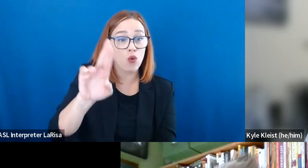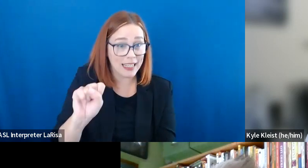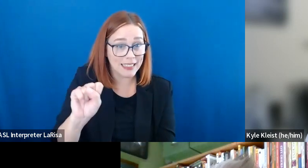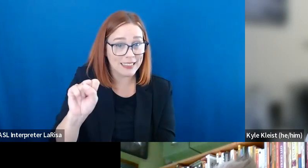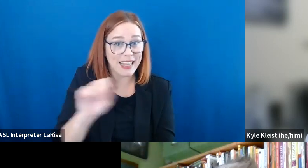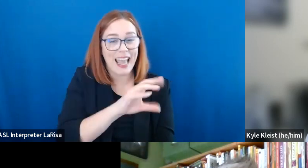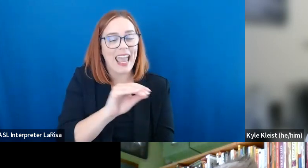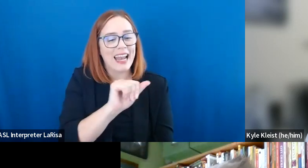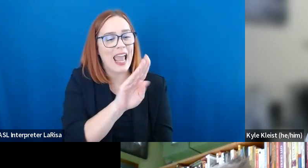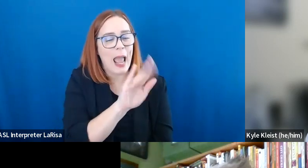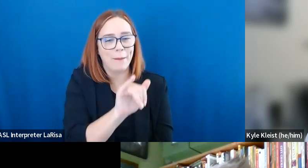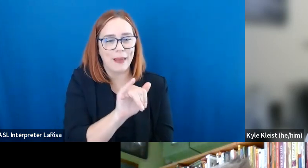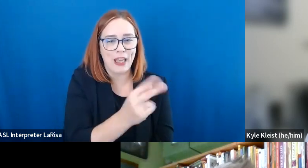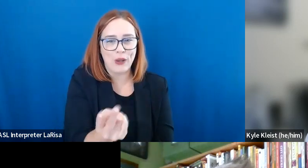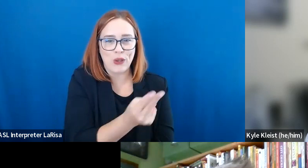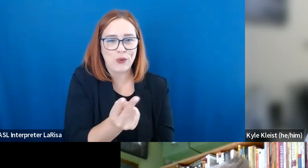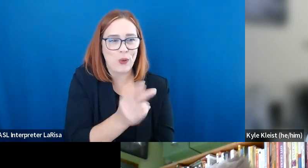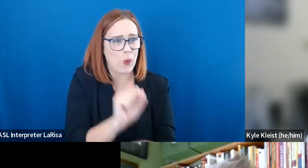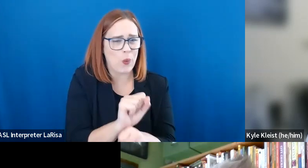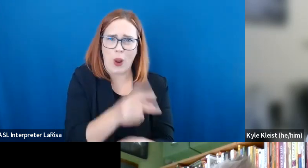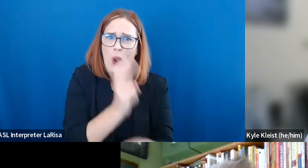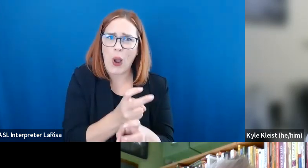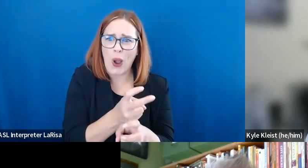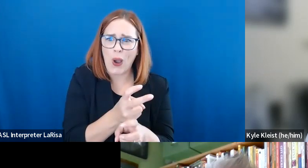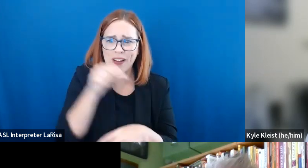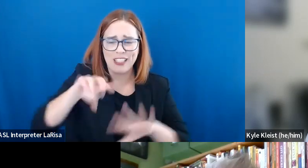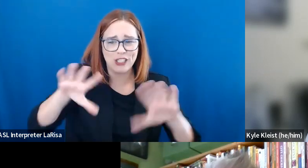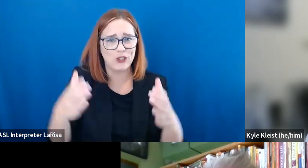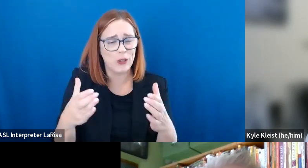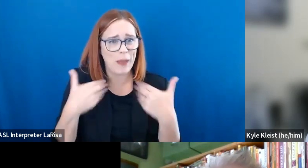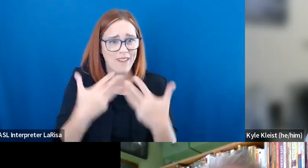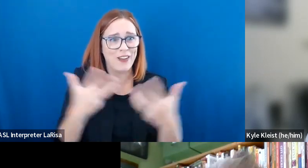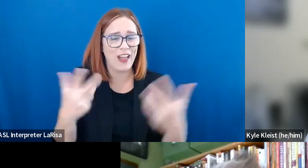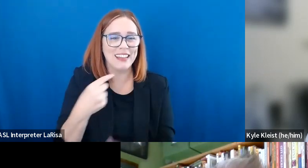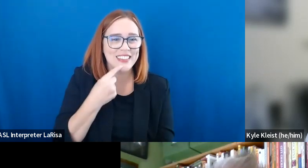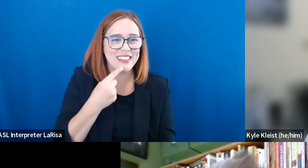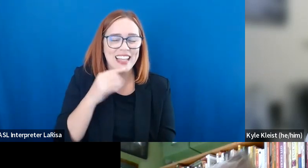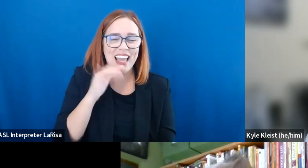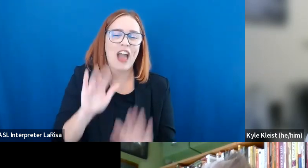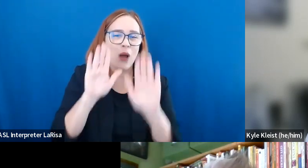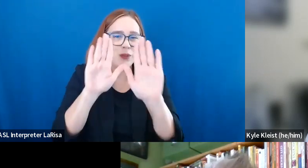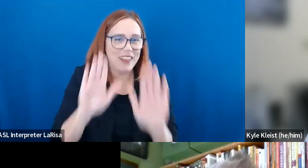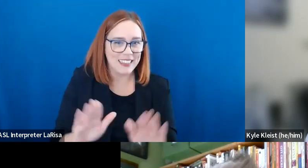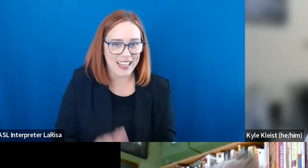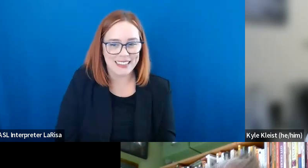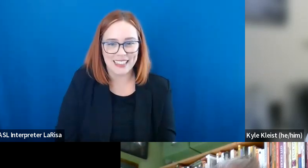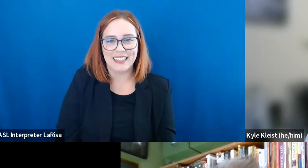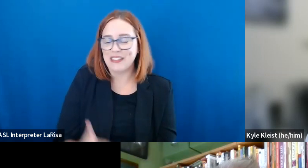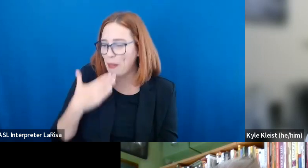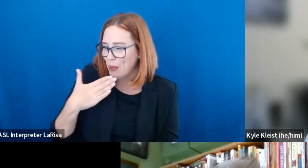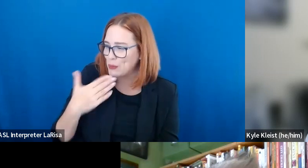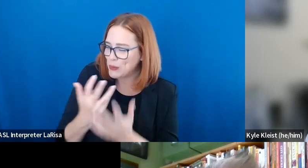hard because you're such a chatty group. I think that was marvelous. Fantastic. Thank you so